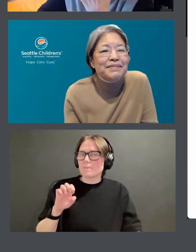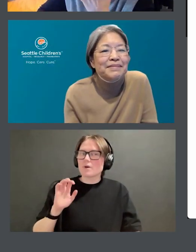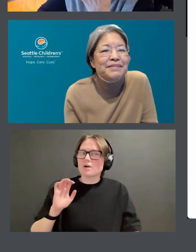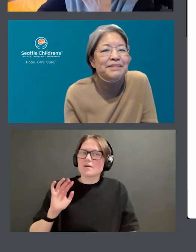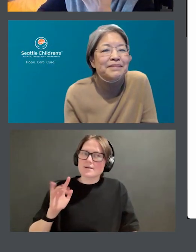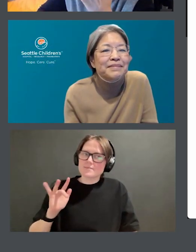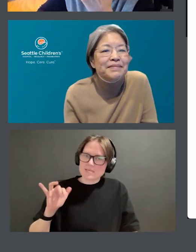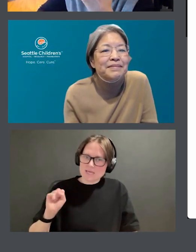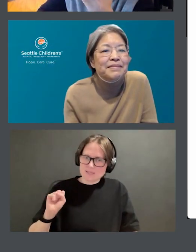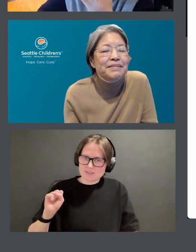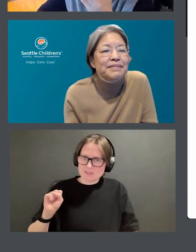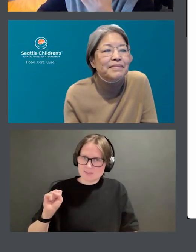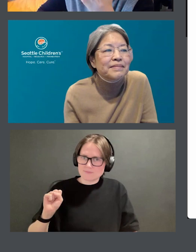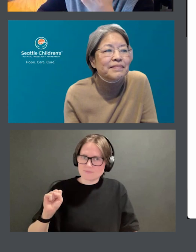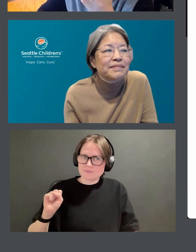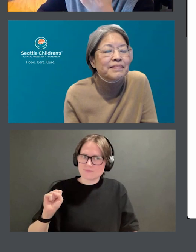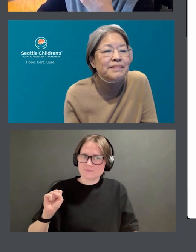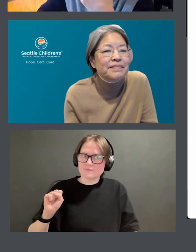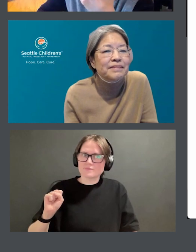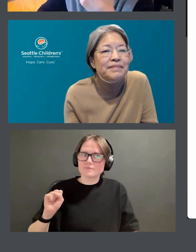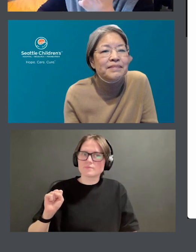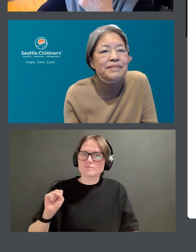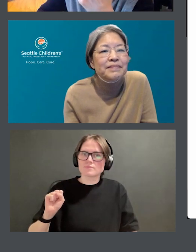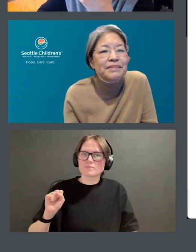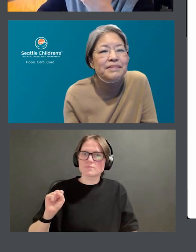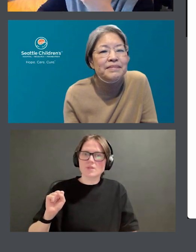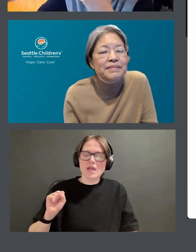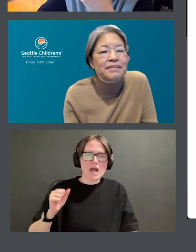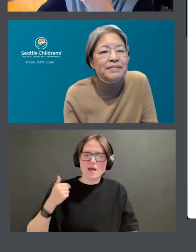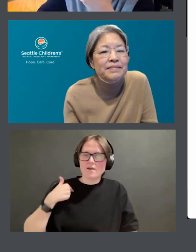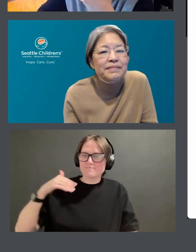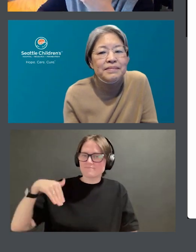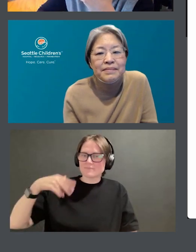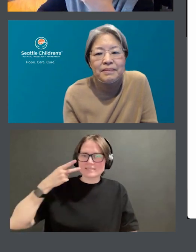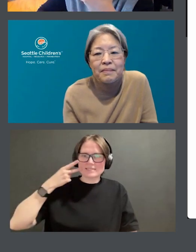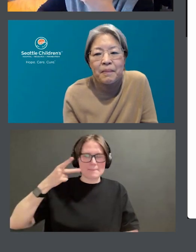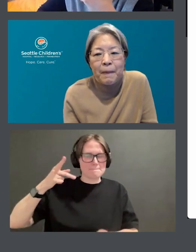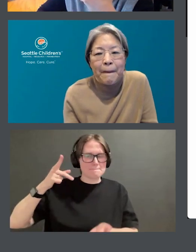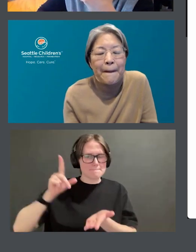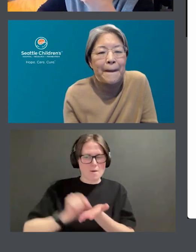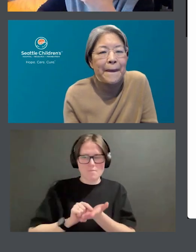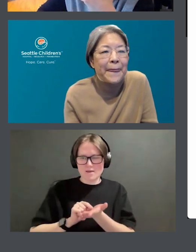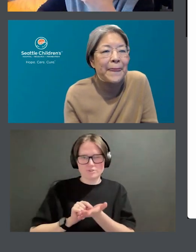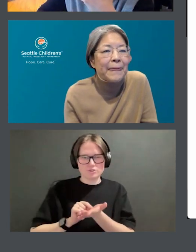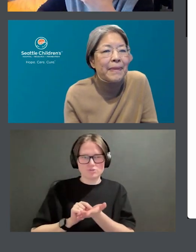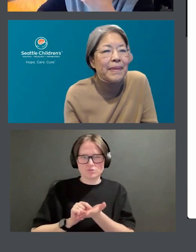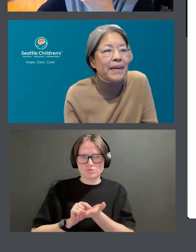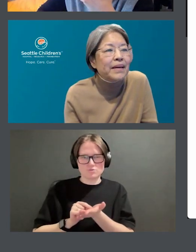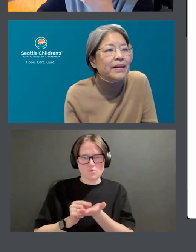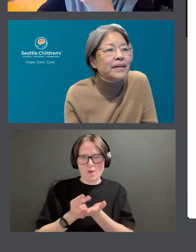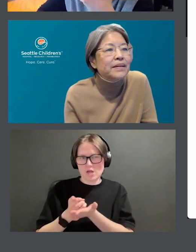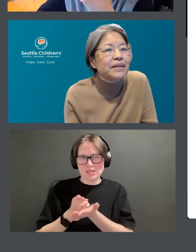Yes, I don't know that I've seen any published, quite frankly.